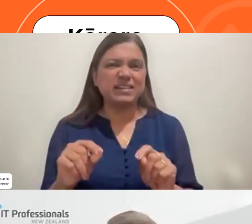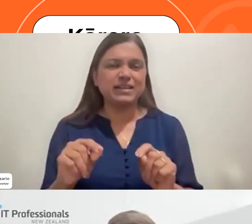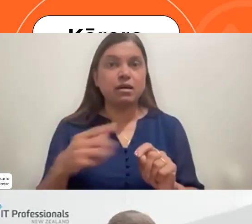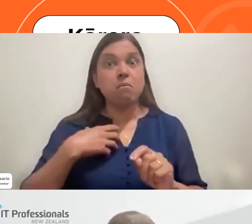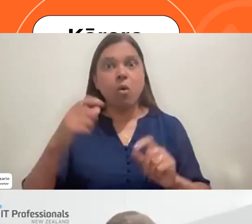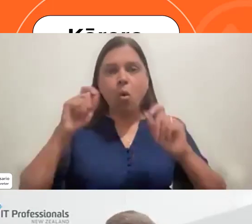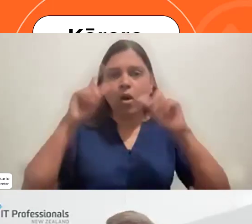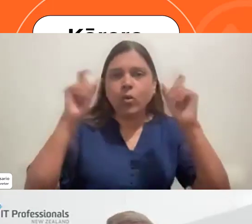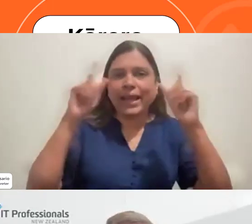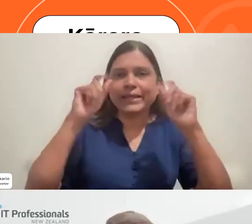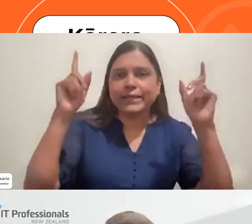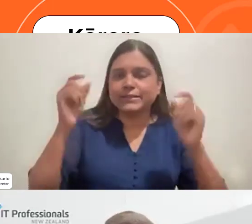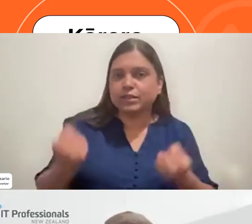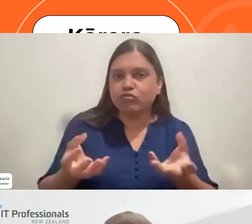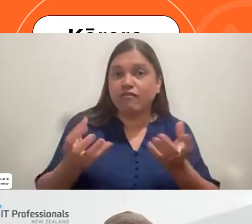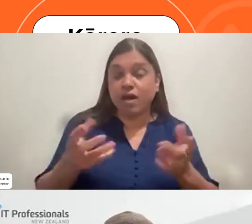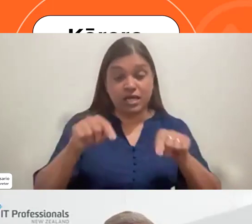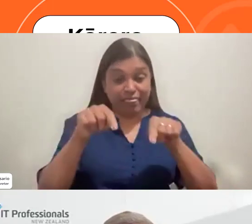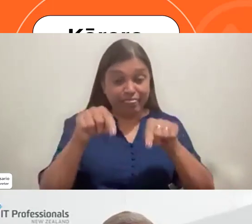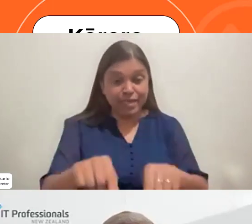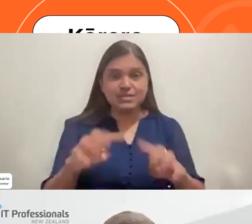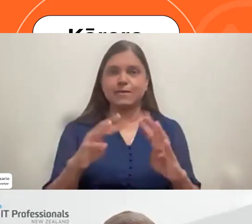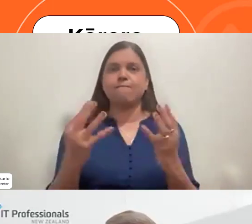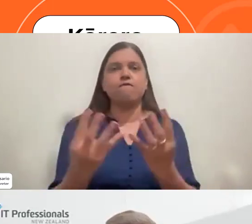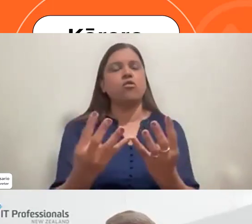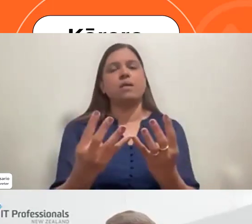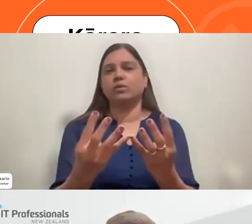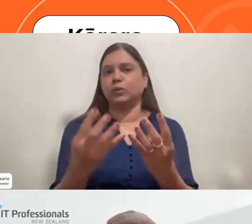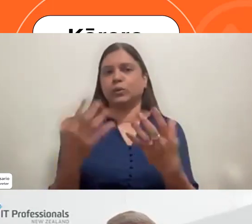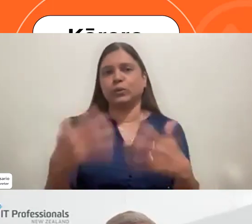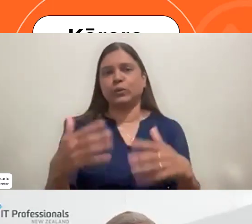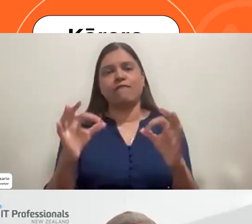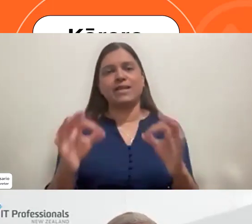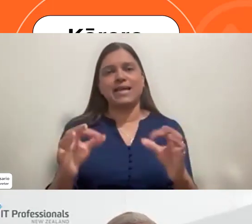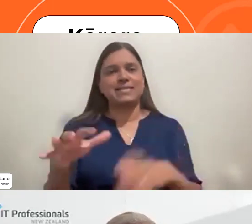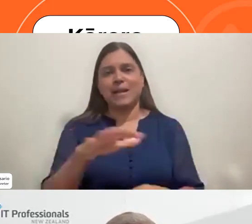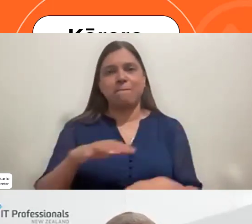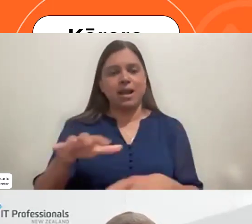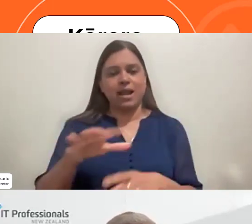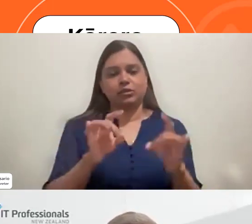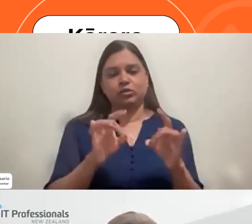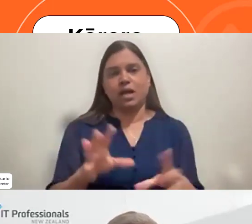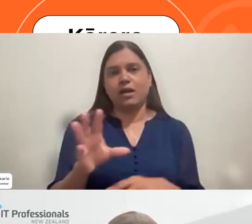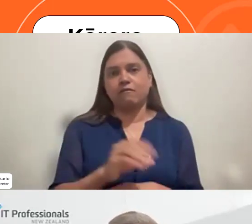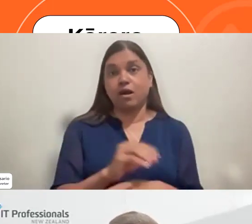targeted education, and this forum is a fantastic place to kind of launch from for senior leaders and decision makers, showing them